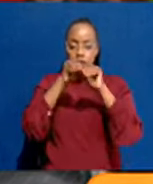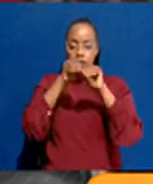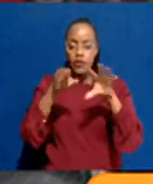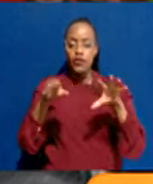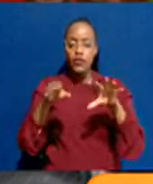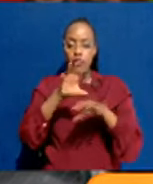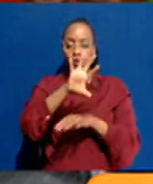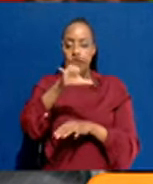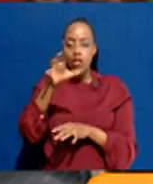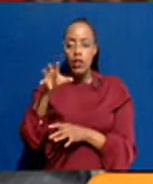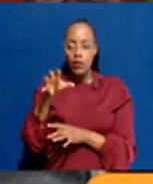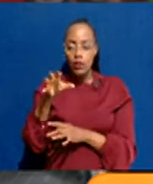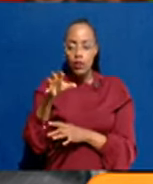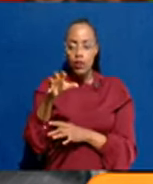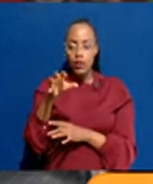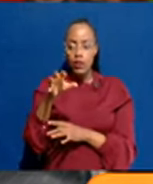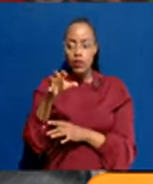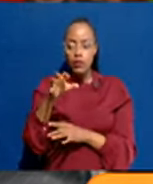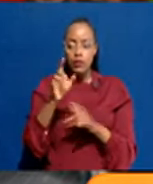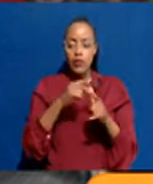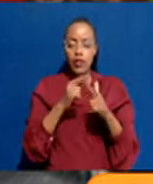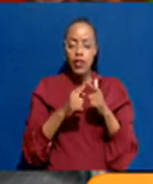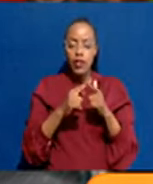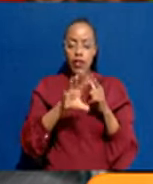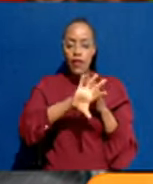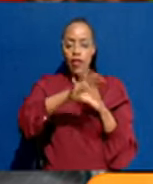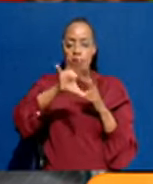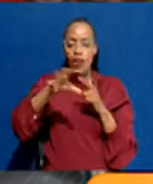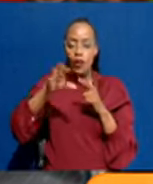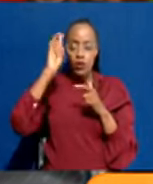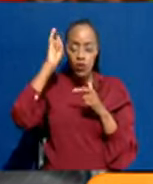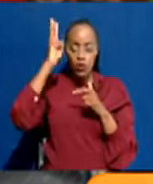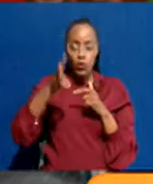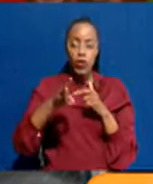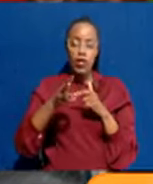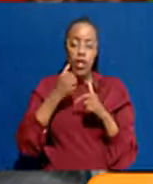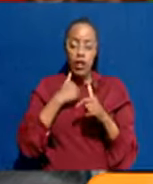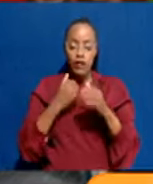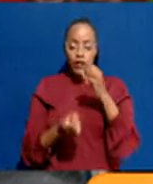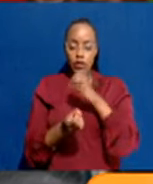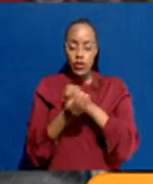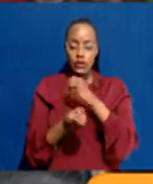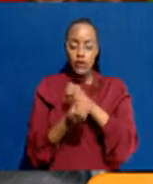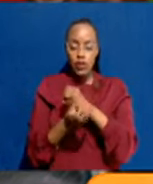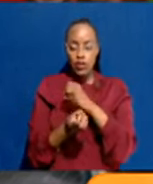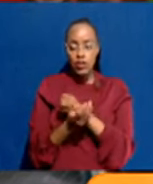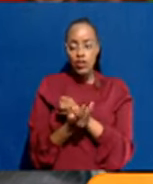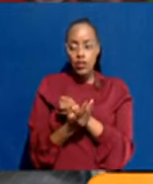to the counties. And the counties as defined,